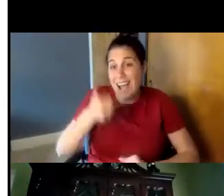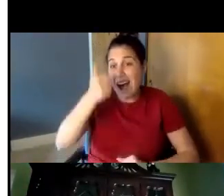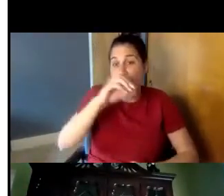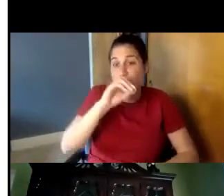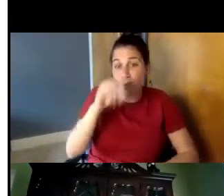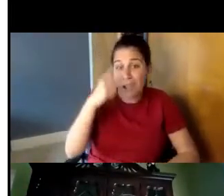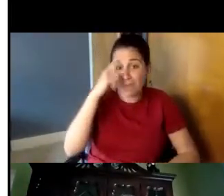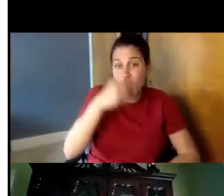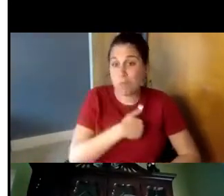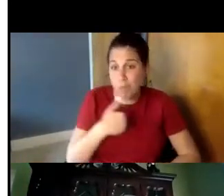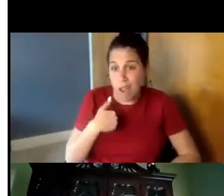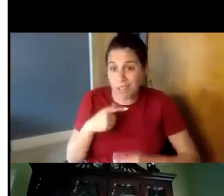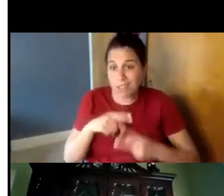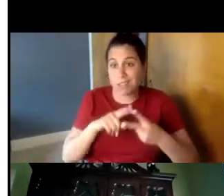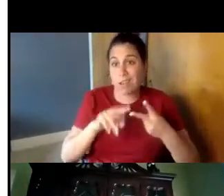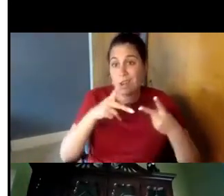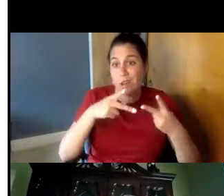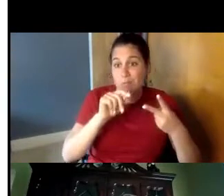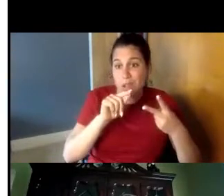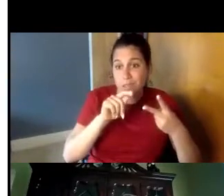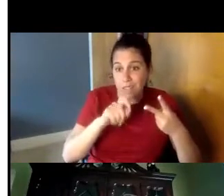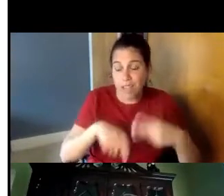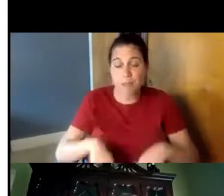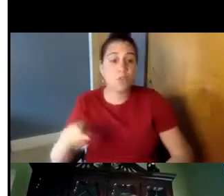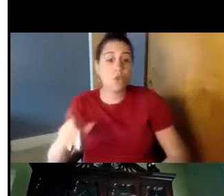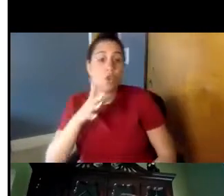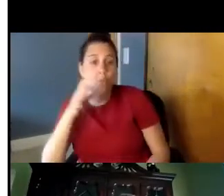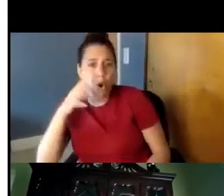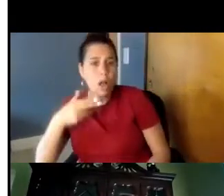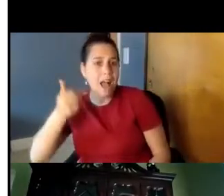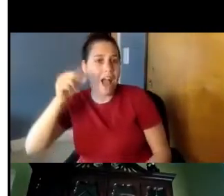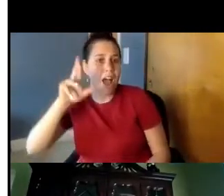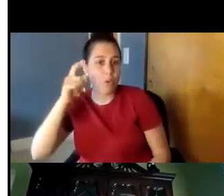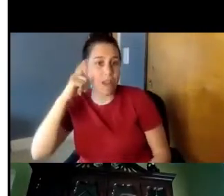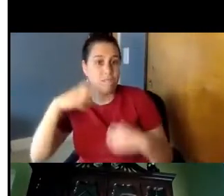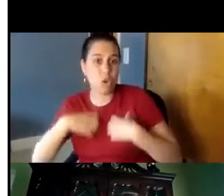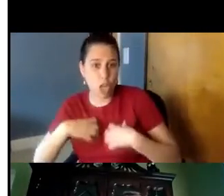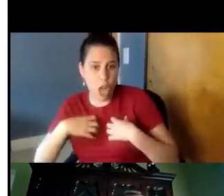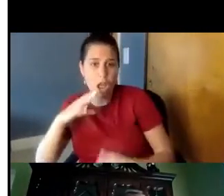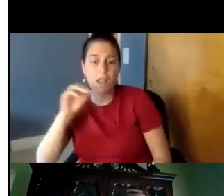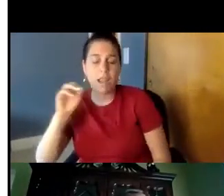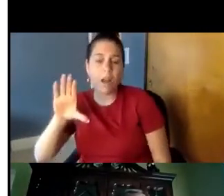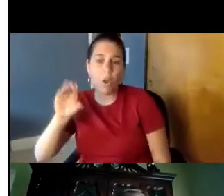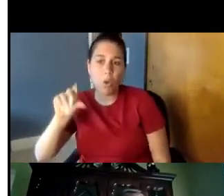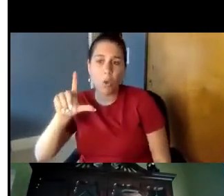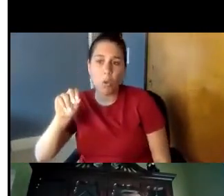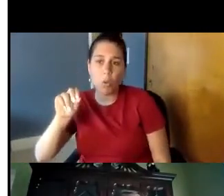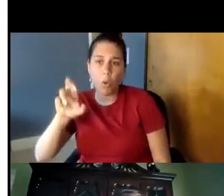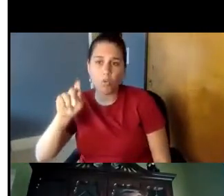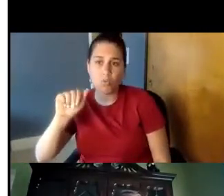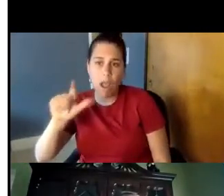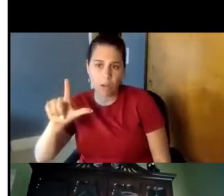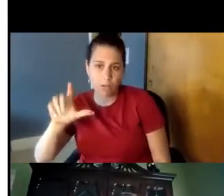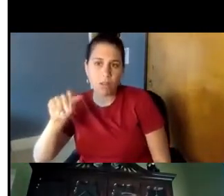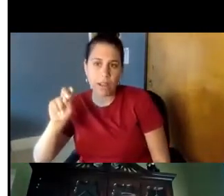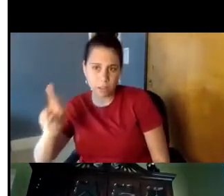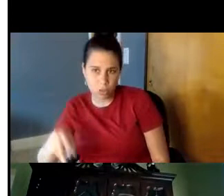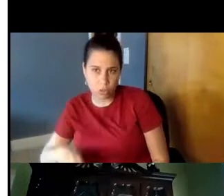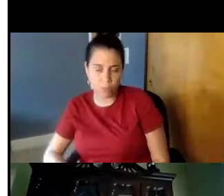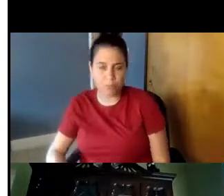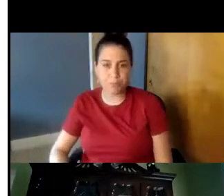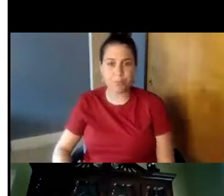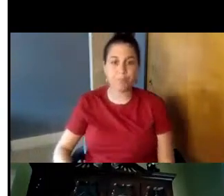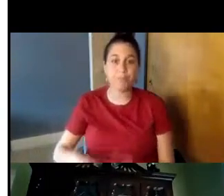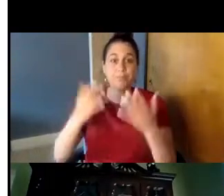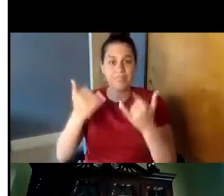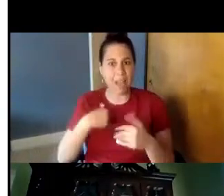prostate cancer, while people living in the country have a higher rate of lung and colorectal cancer. Breaking this down by race, you